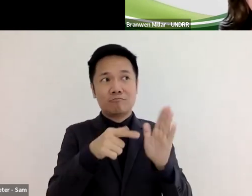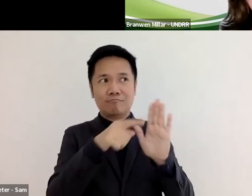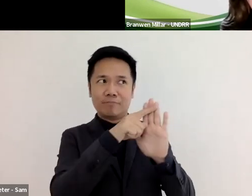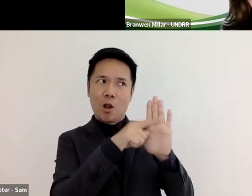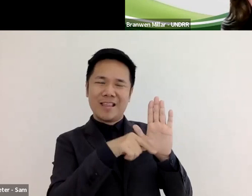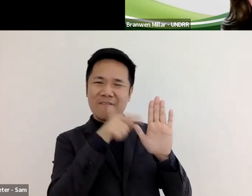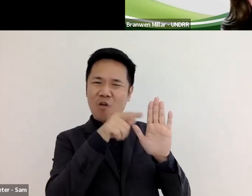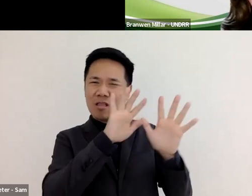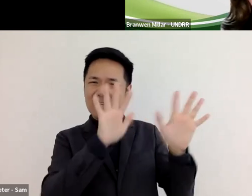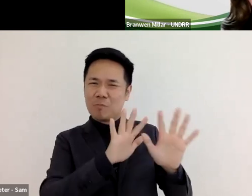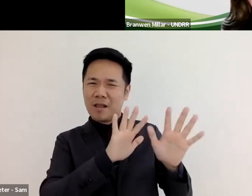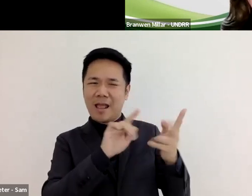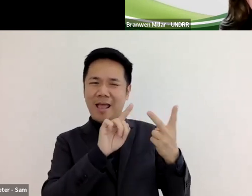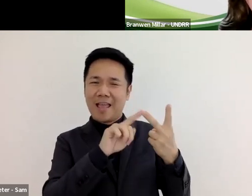change,